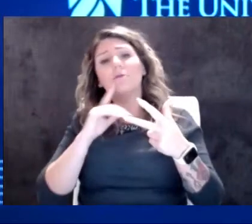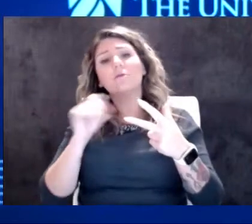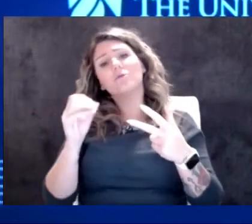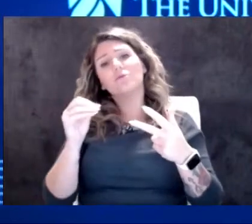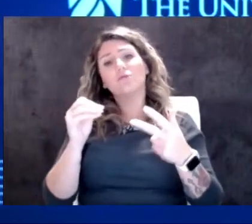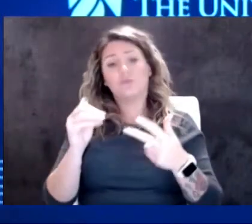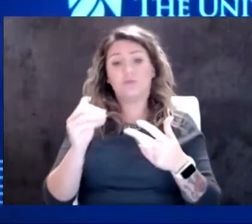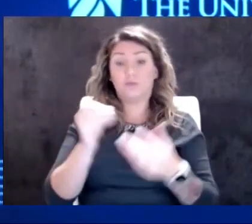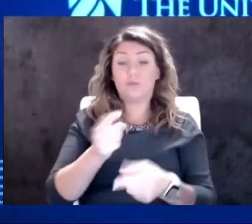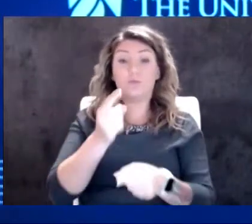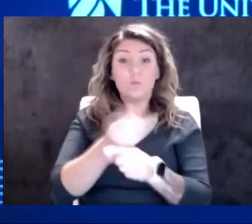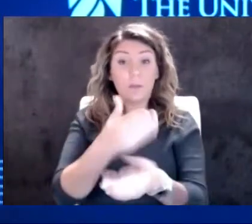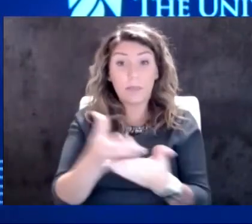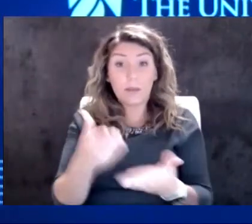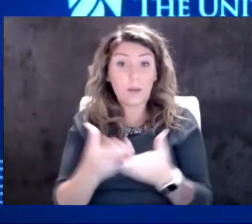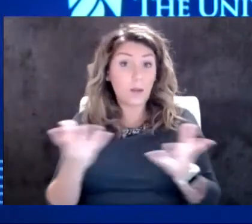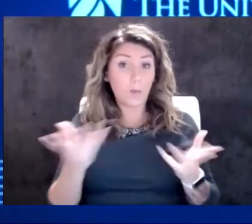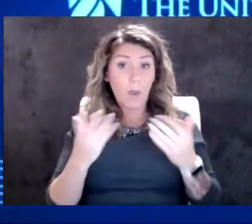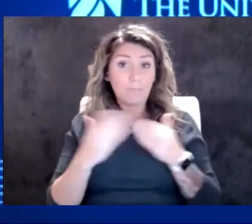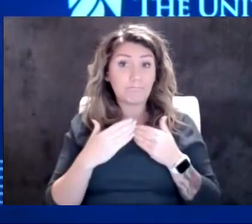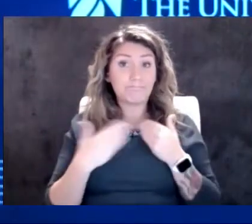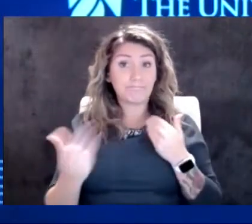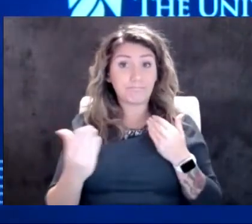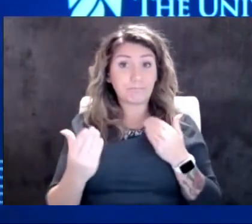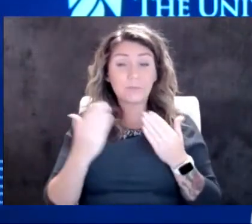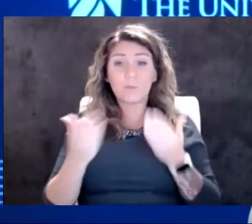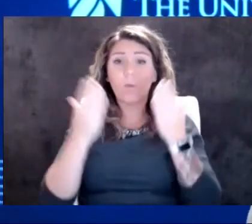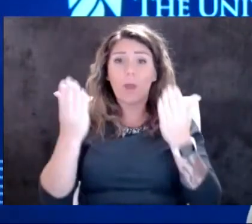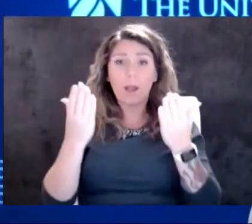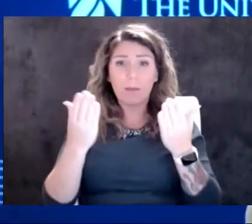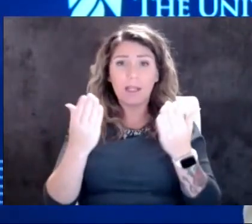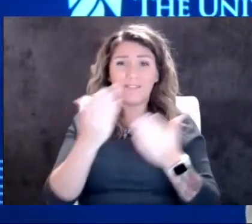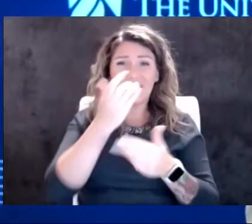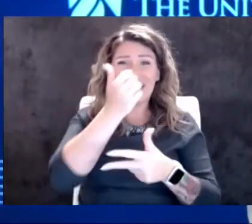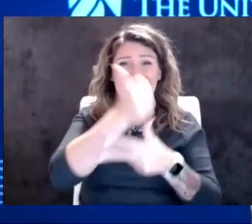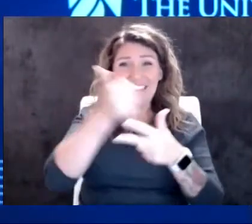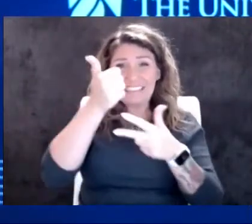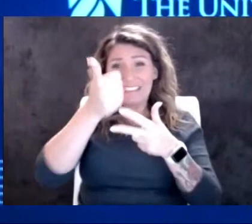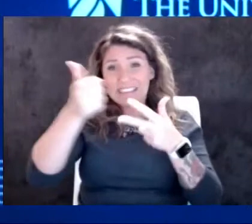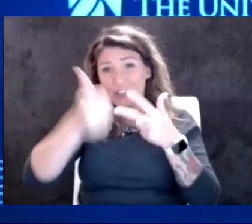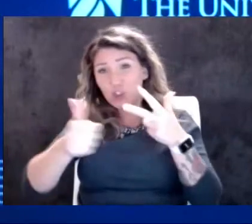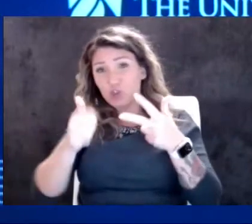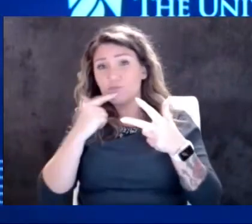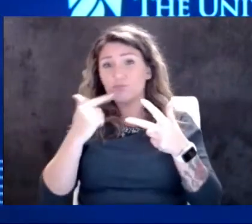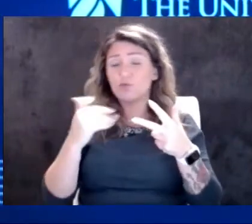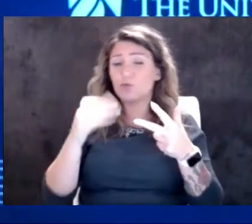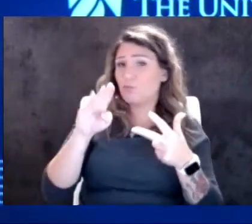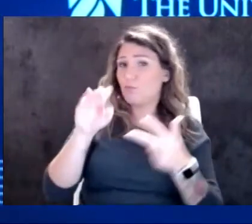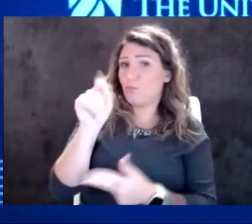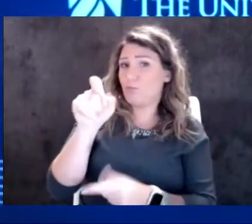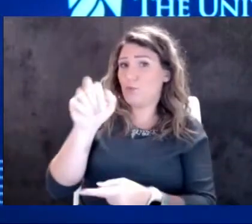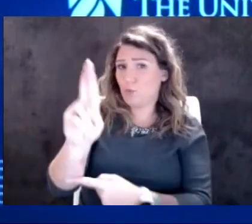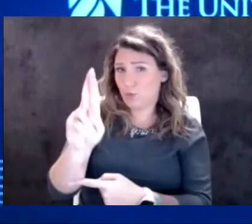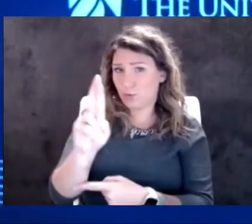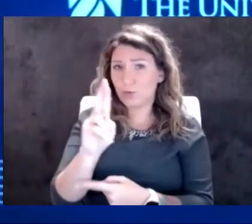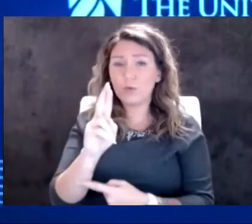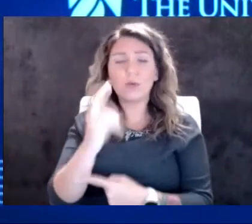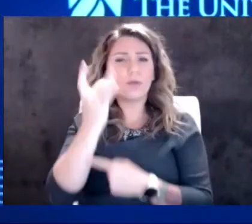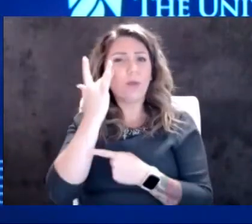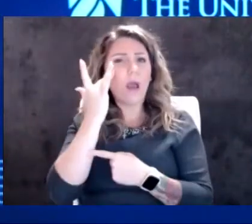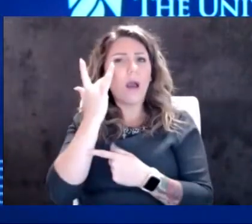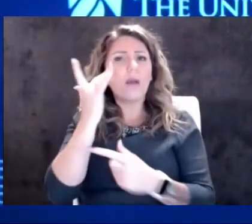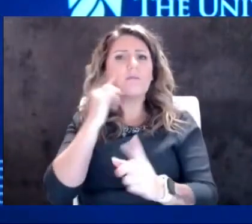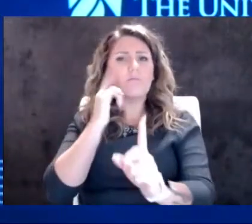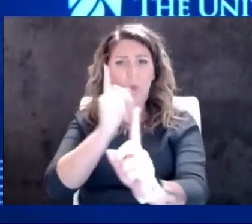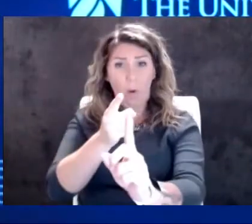thing was to go ahead and issue a recommendation for each of the vaccinations to get a booster. Because remember, our goal with the booster